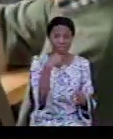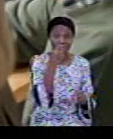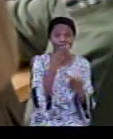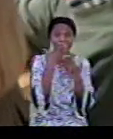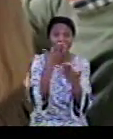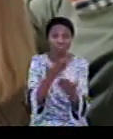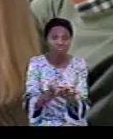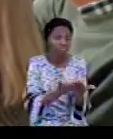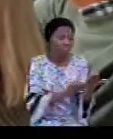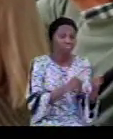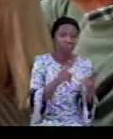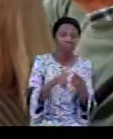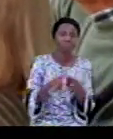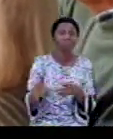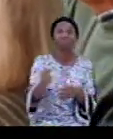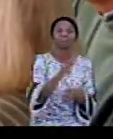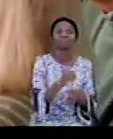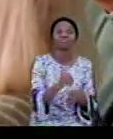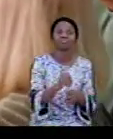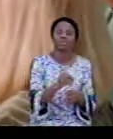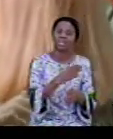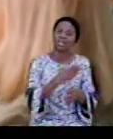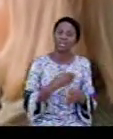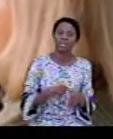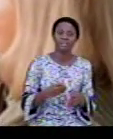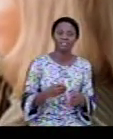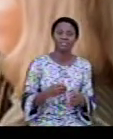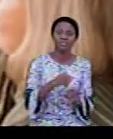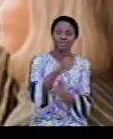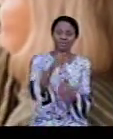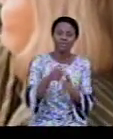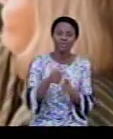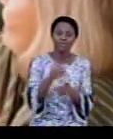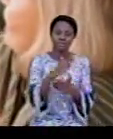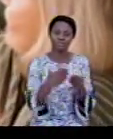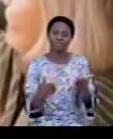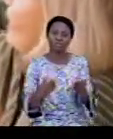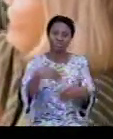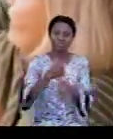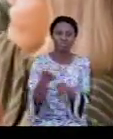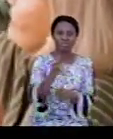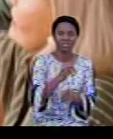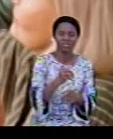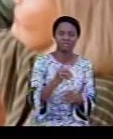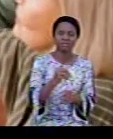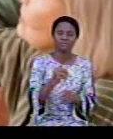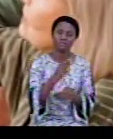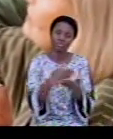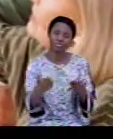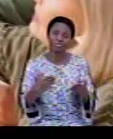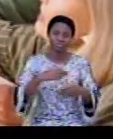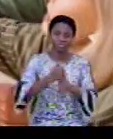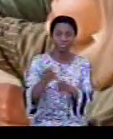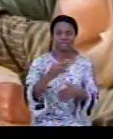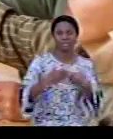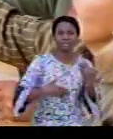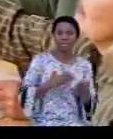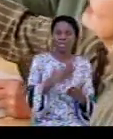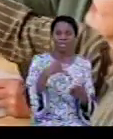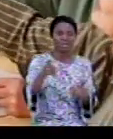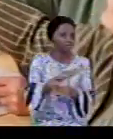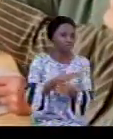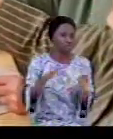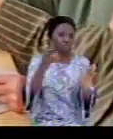have, something that makes them happy, you never think of them there in the community. And yet you want to minister to them.